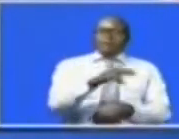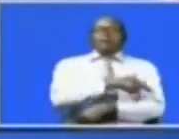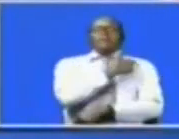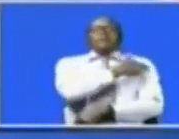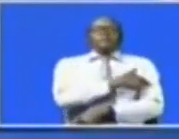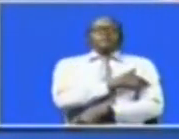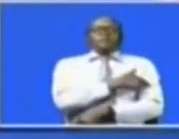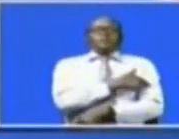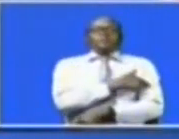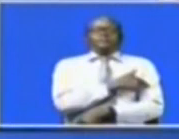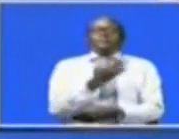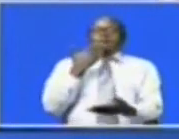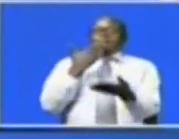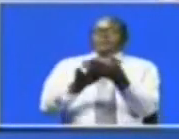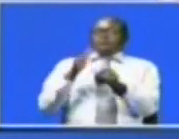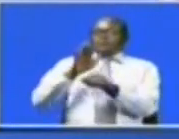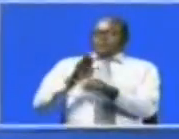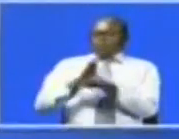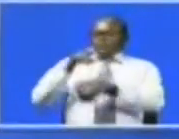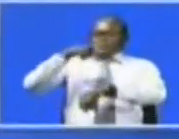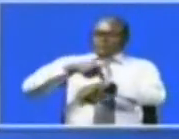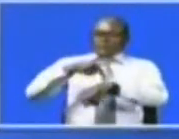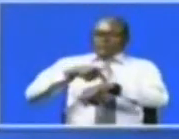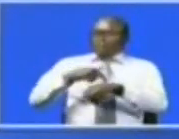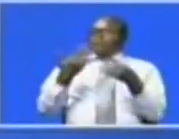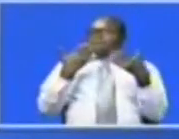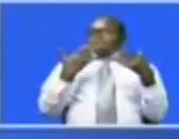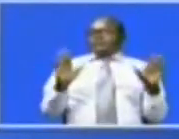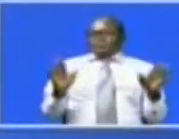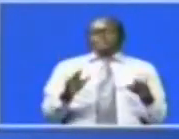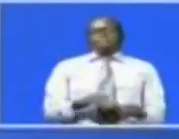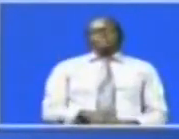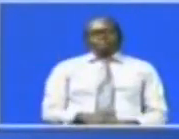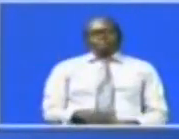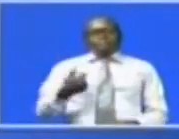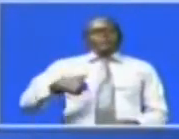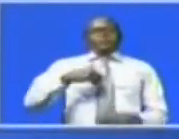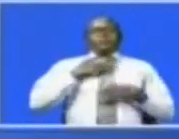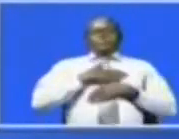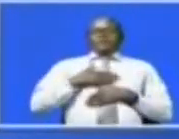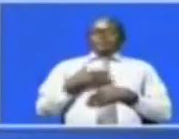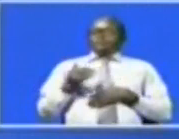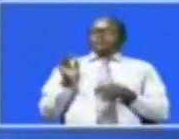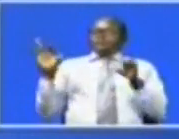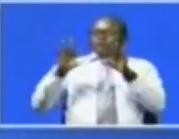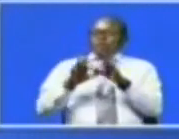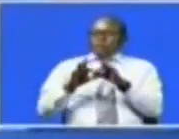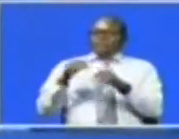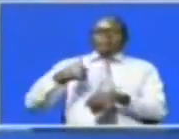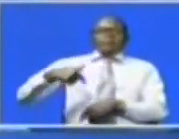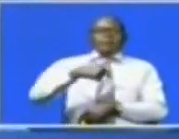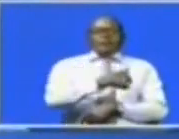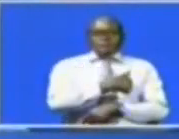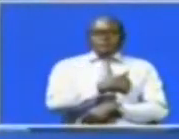beds injured. Thank you very much, gentlemen. Our time, unfortunately, is up. We appreciate you for being with us right here on